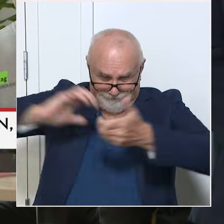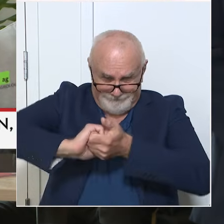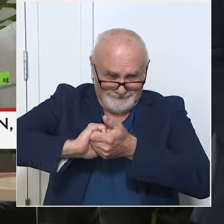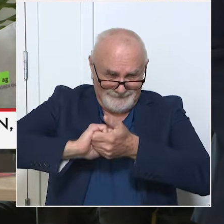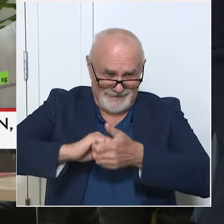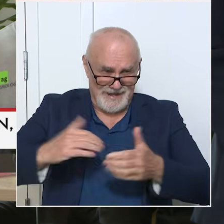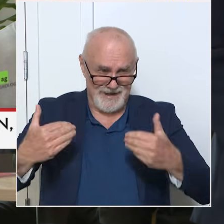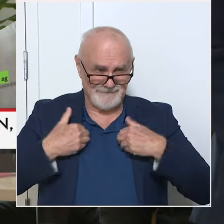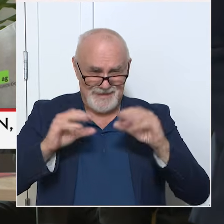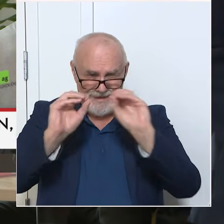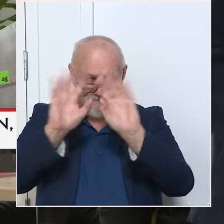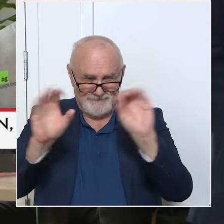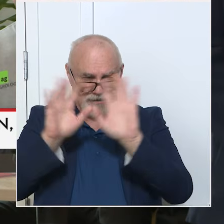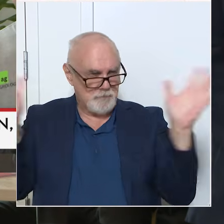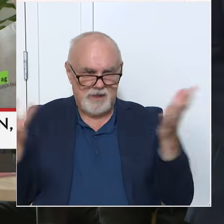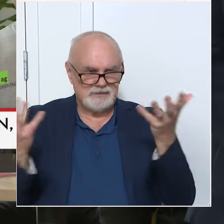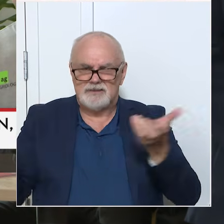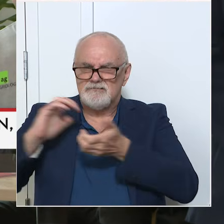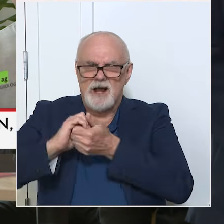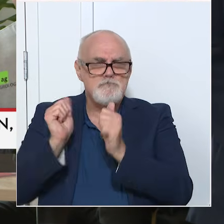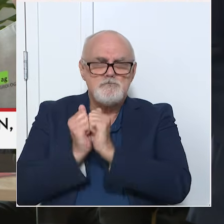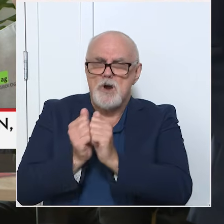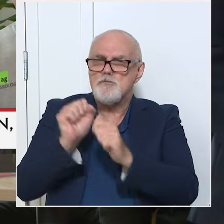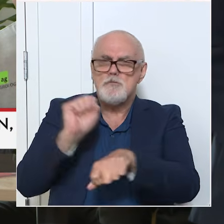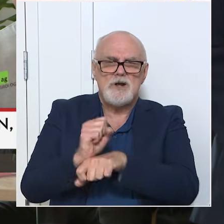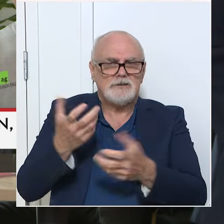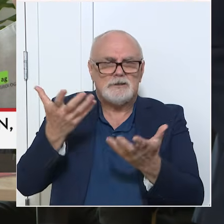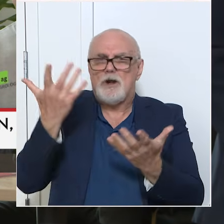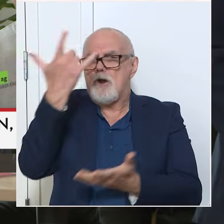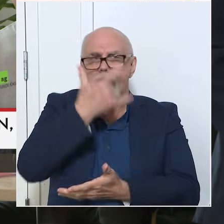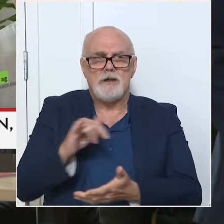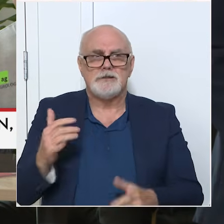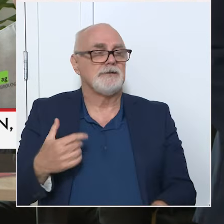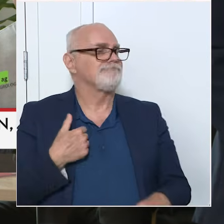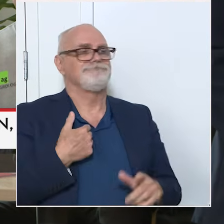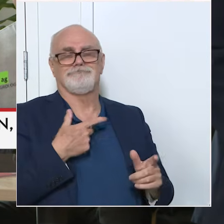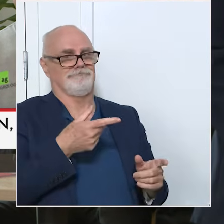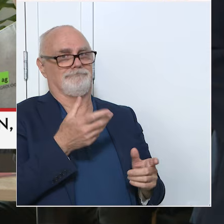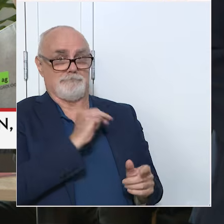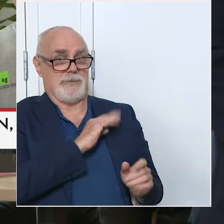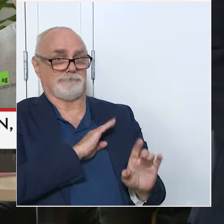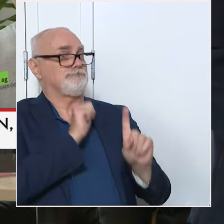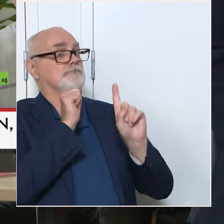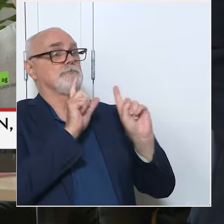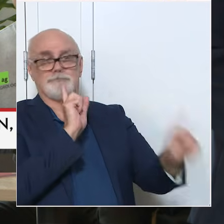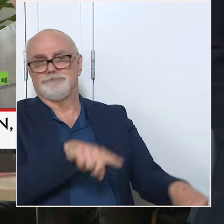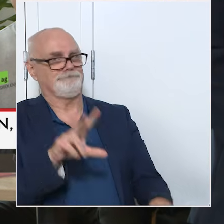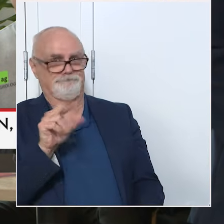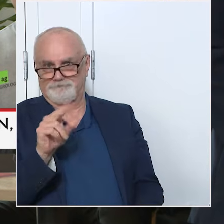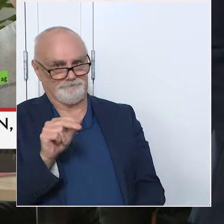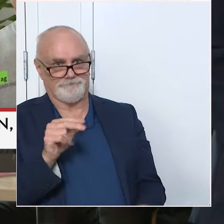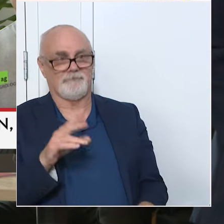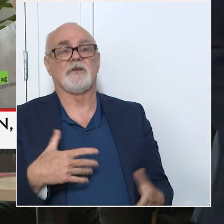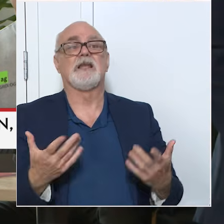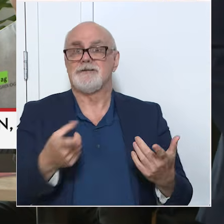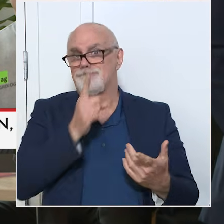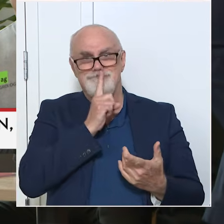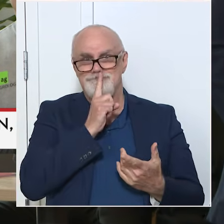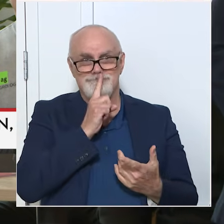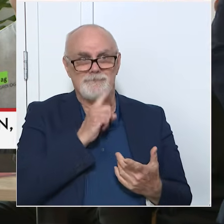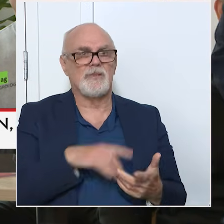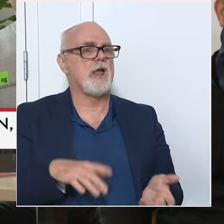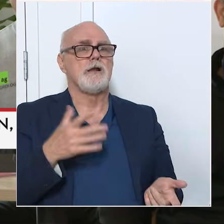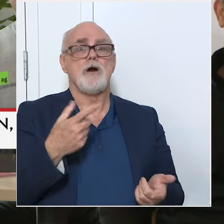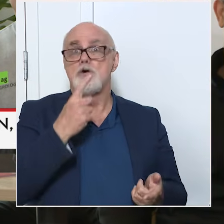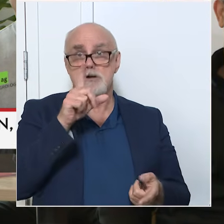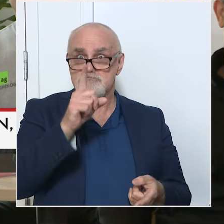been happening on the ground that may be outside of that? No, I can't. You won't, or are you not aware of what's